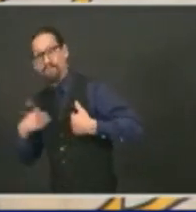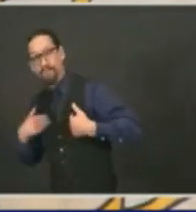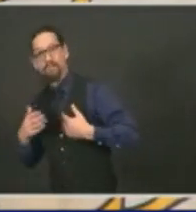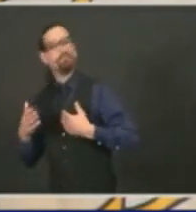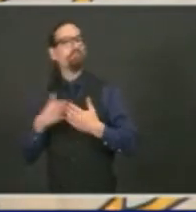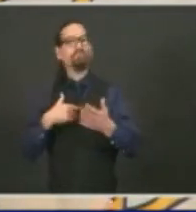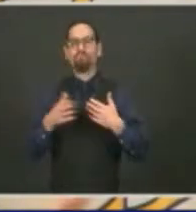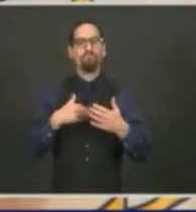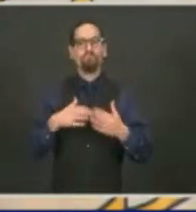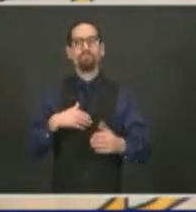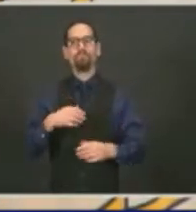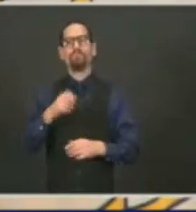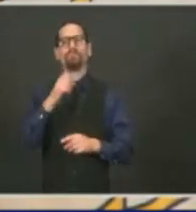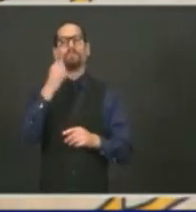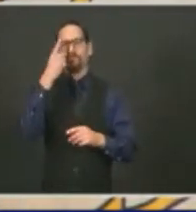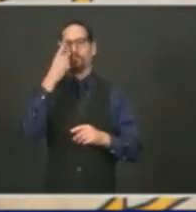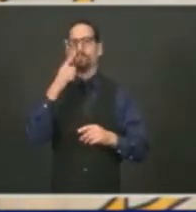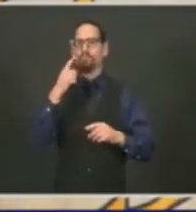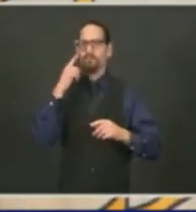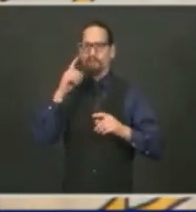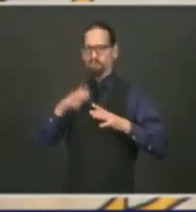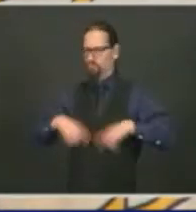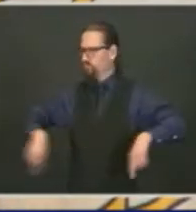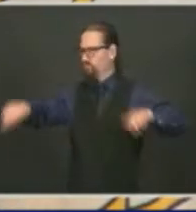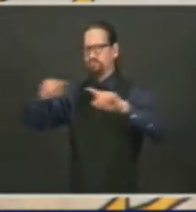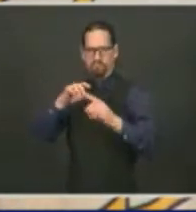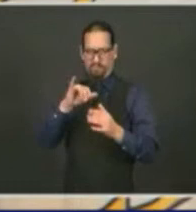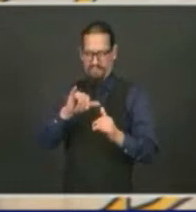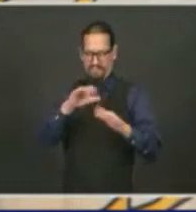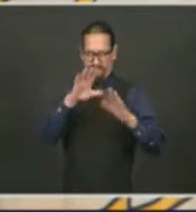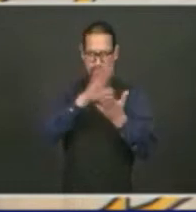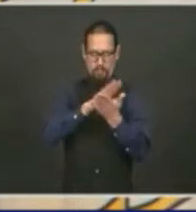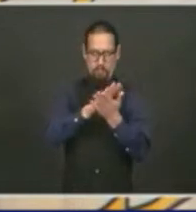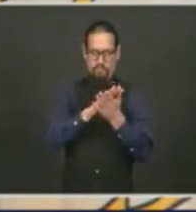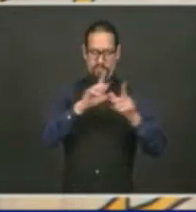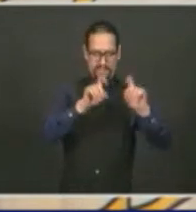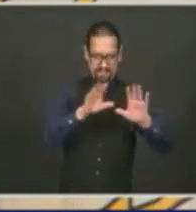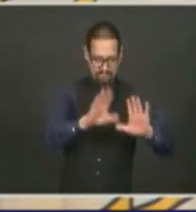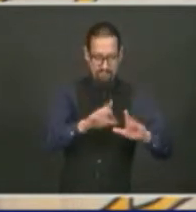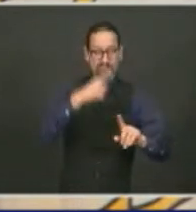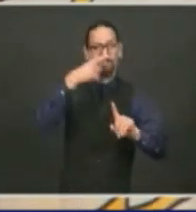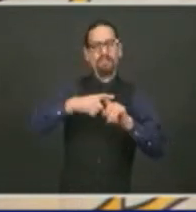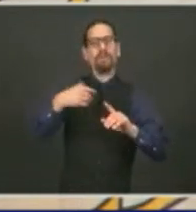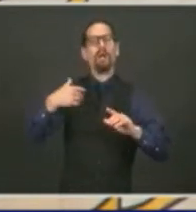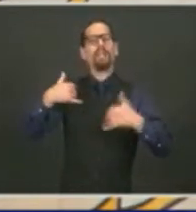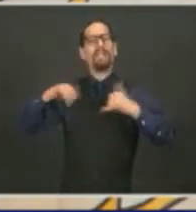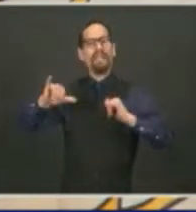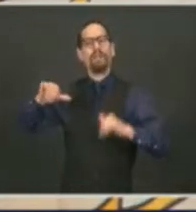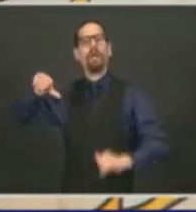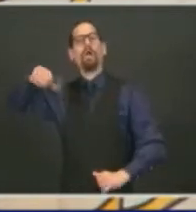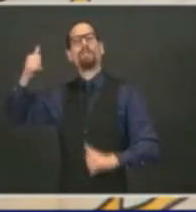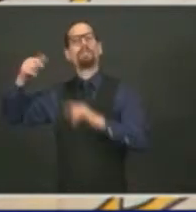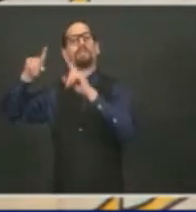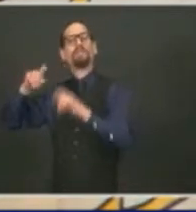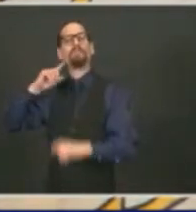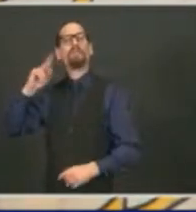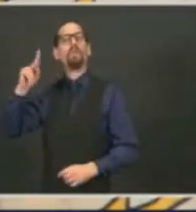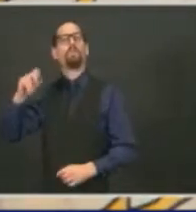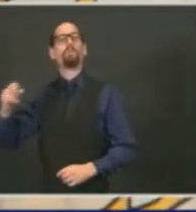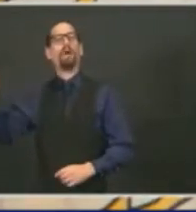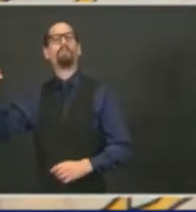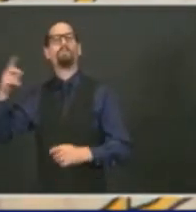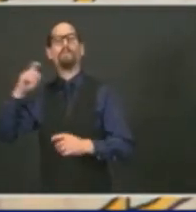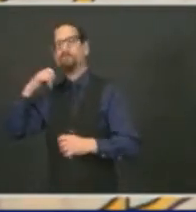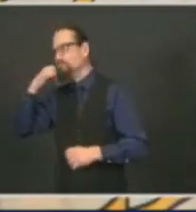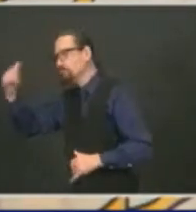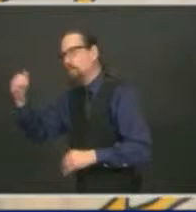well. But we're going to be starting to, in January, we're going to be using the Binax tests, which are just the kits,